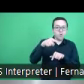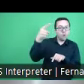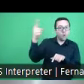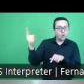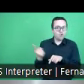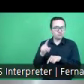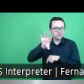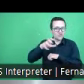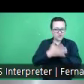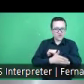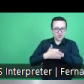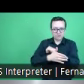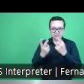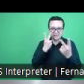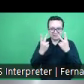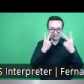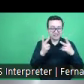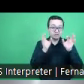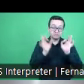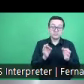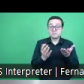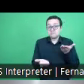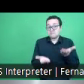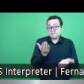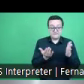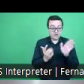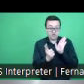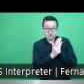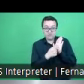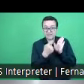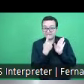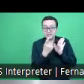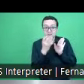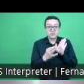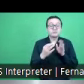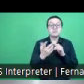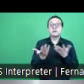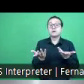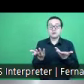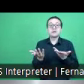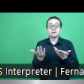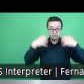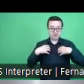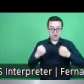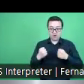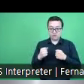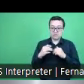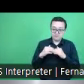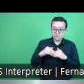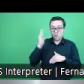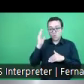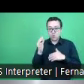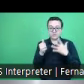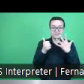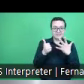we ini can call bahwa this terdapat someone with banyak sekali psychosocial disability when it is disabilitas more than 6 months. psikososial So yang that's ada why di right now Indonesia we gitu. have to Namun realize